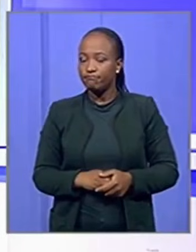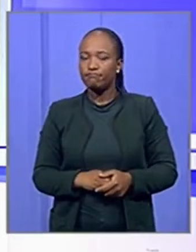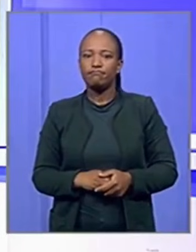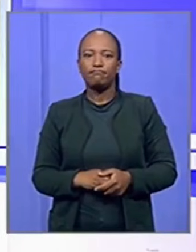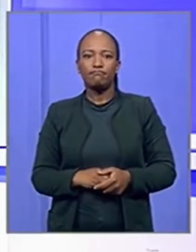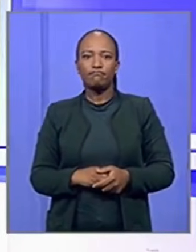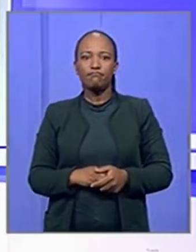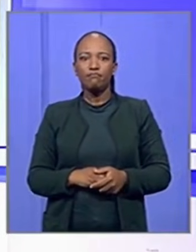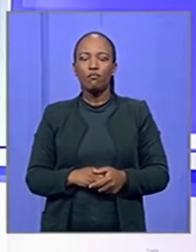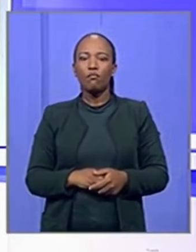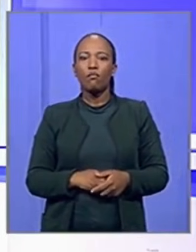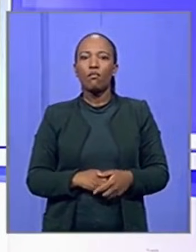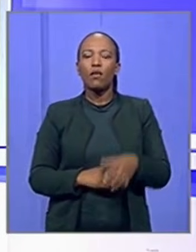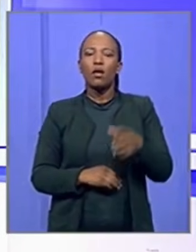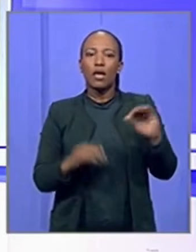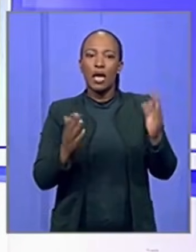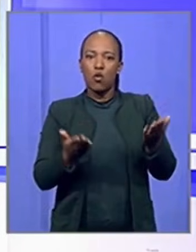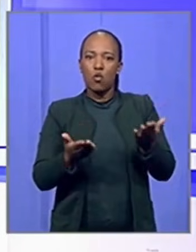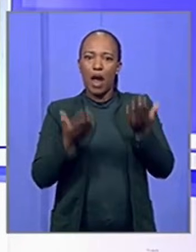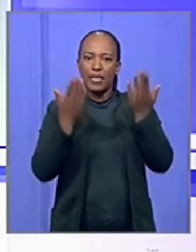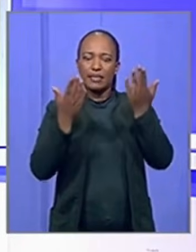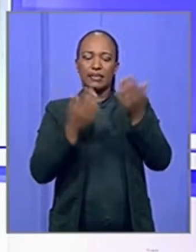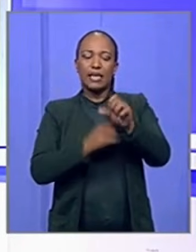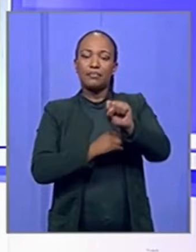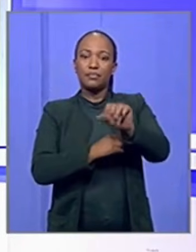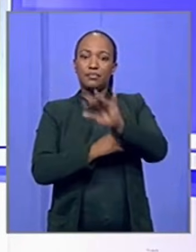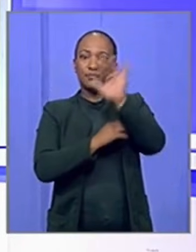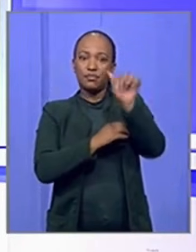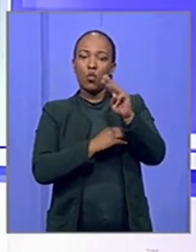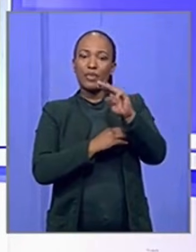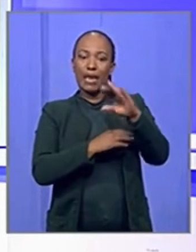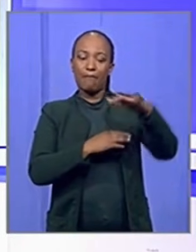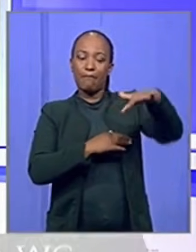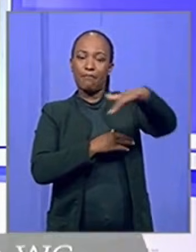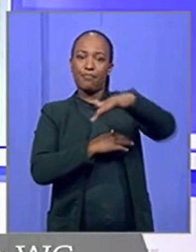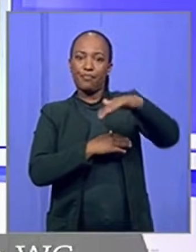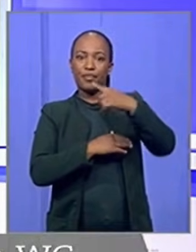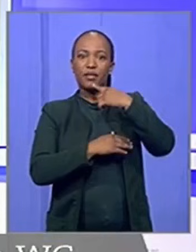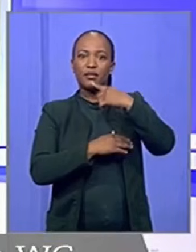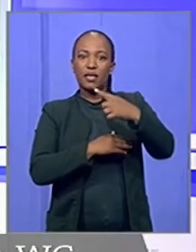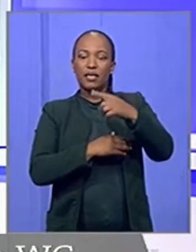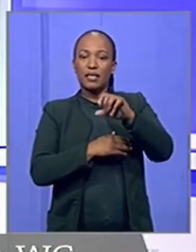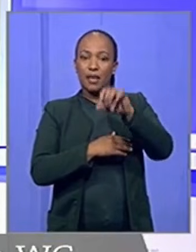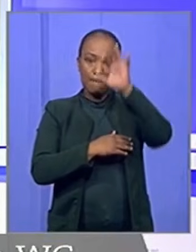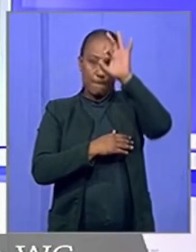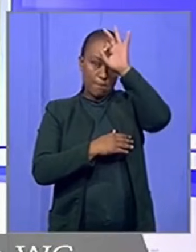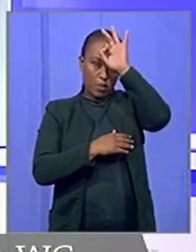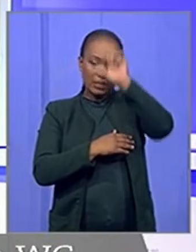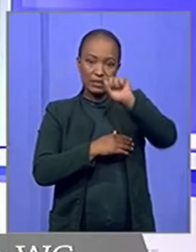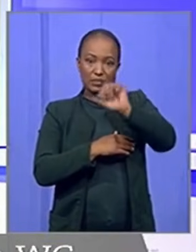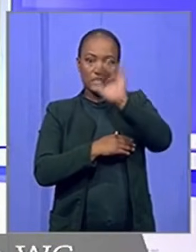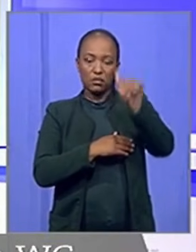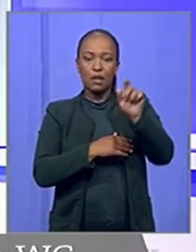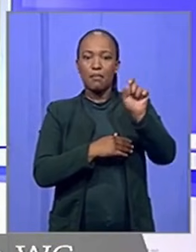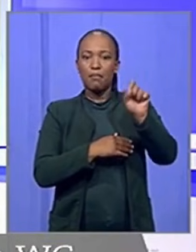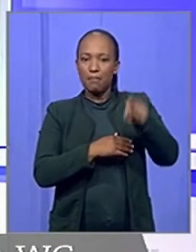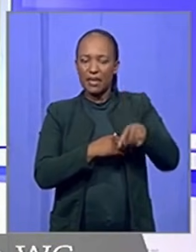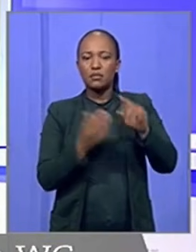Moga wa Rise Mzansi province ya Western Cape o re sepolesa sa Afrika Borwa se lokela go khutlisa tshepo ya sona go baagi ka go ba sireletsa ka